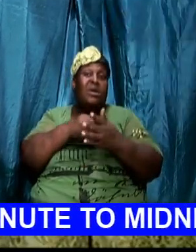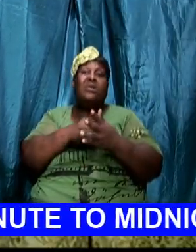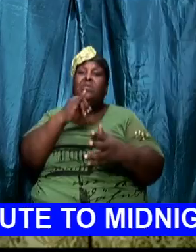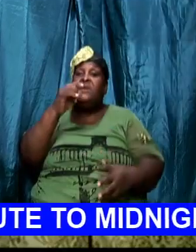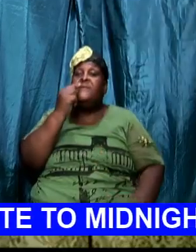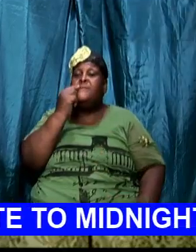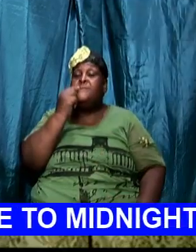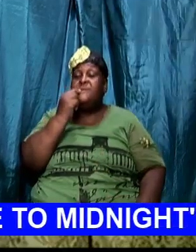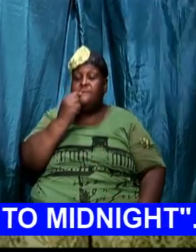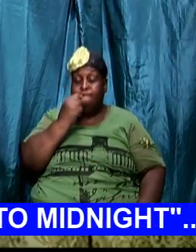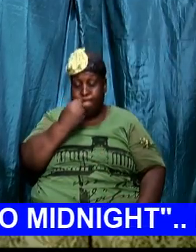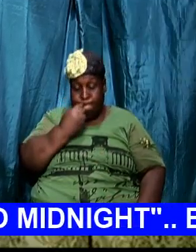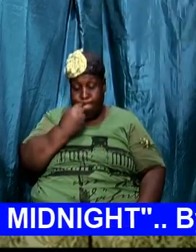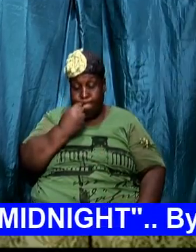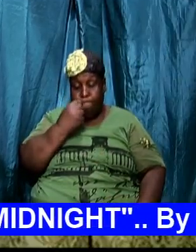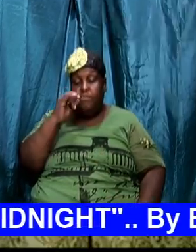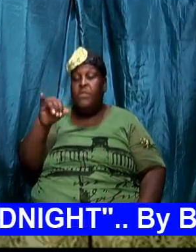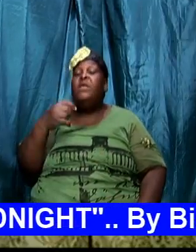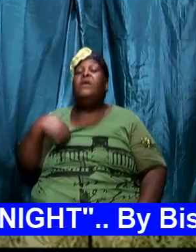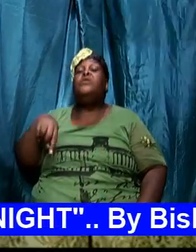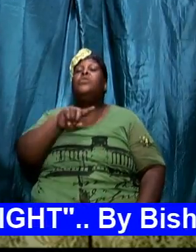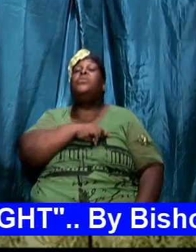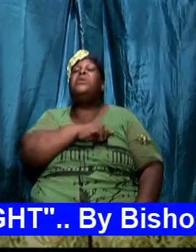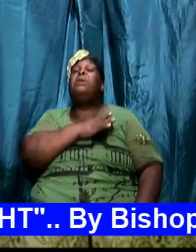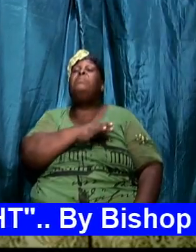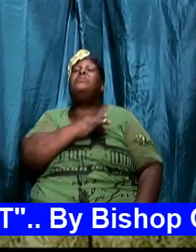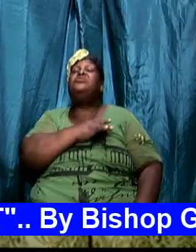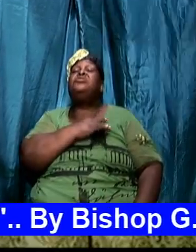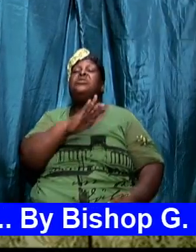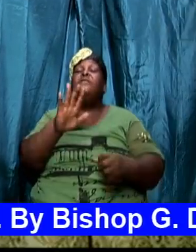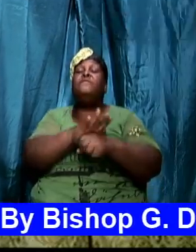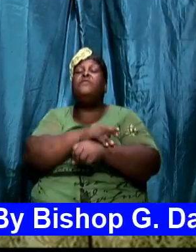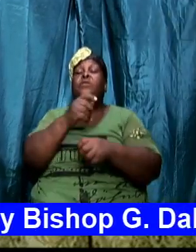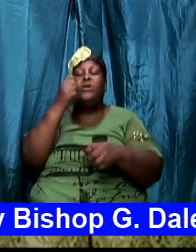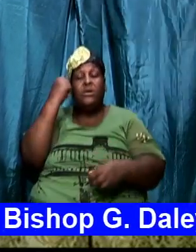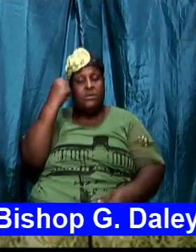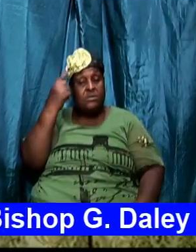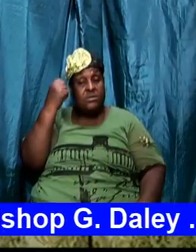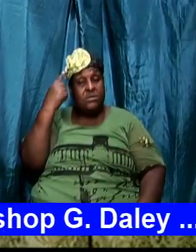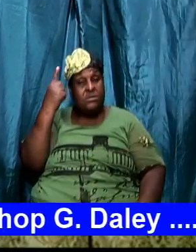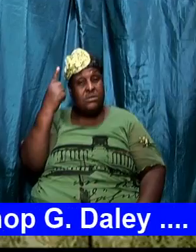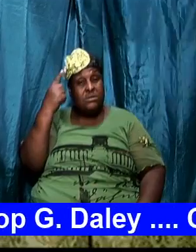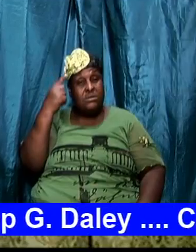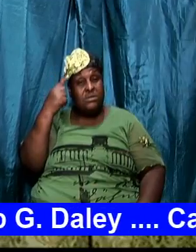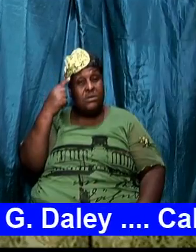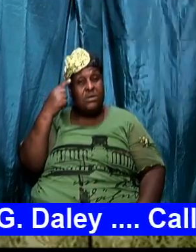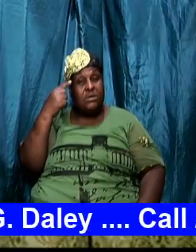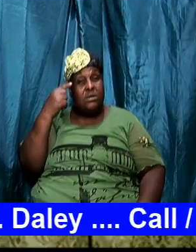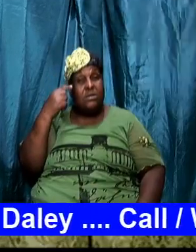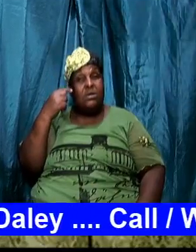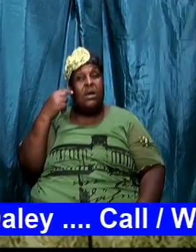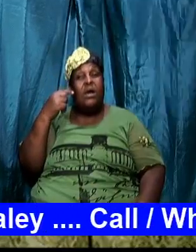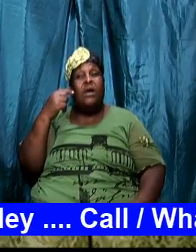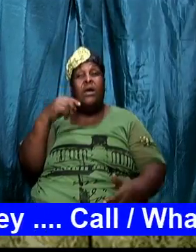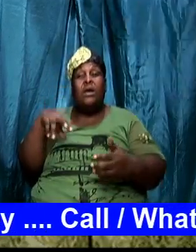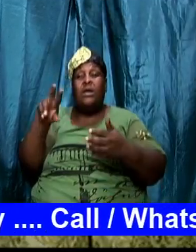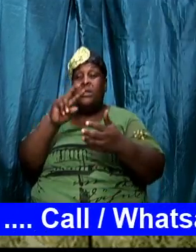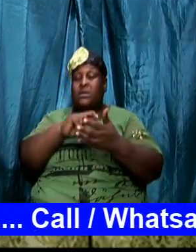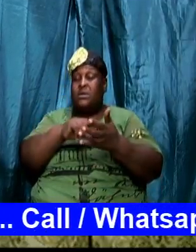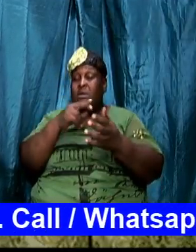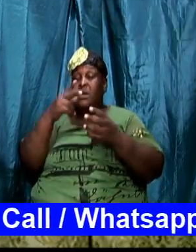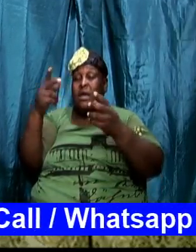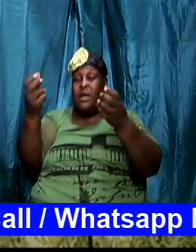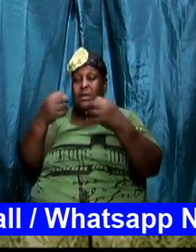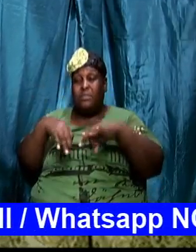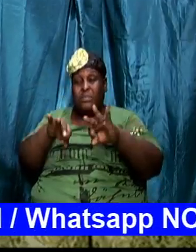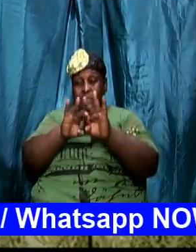we appreciate and fully understand and grasp that. Very,